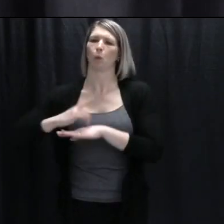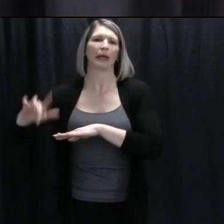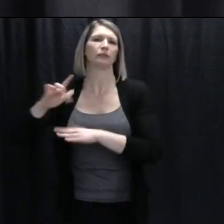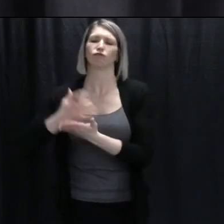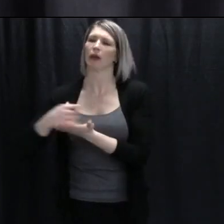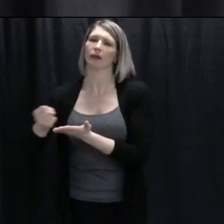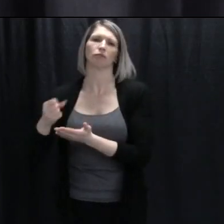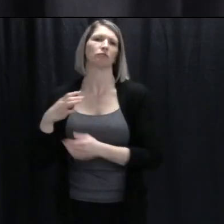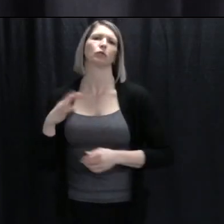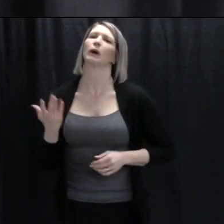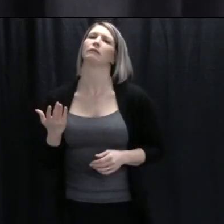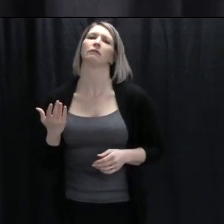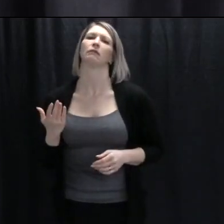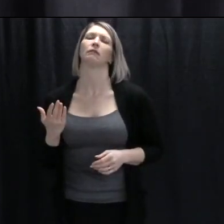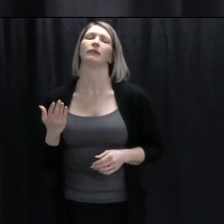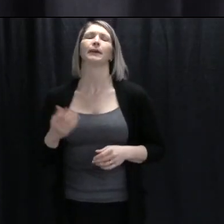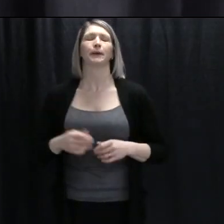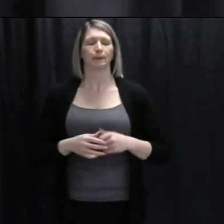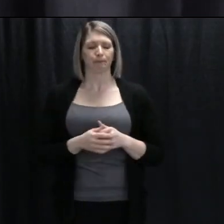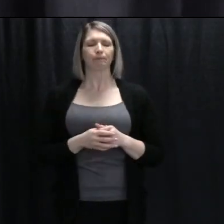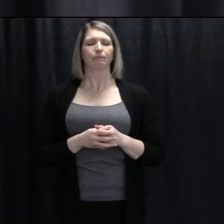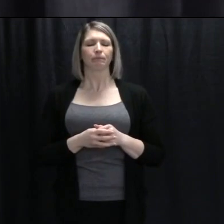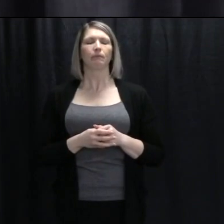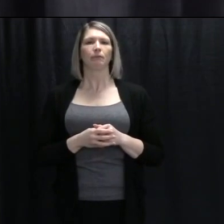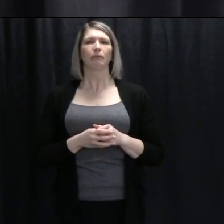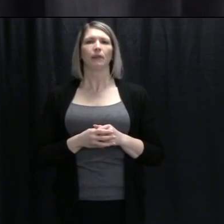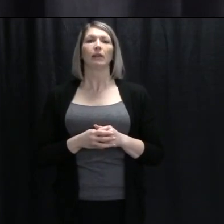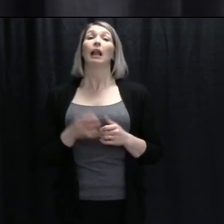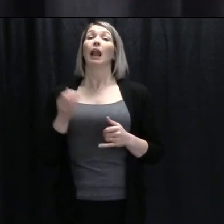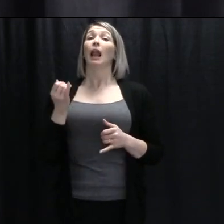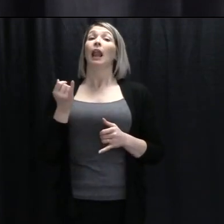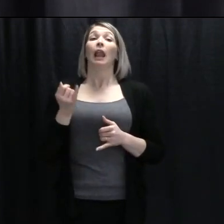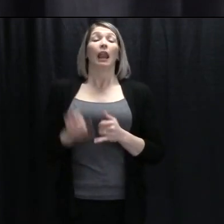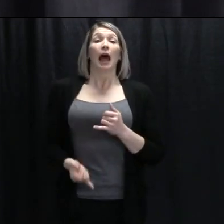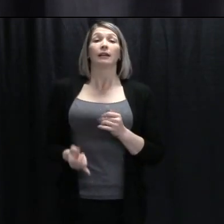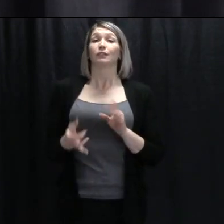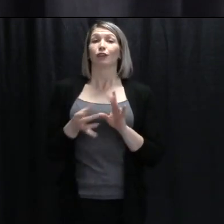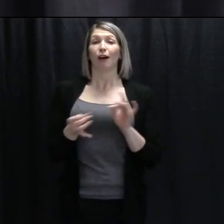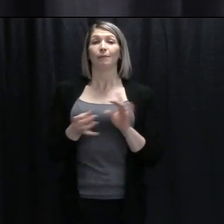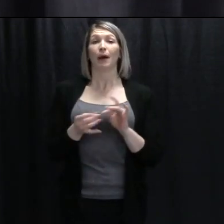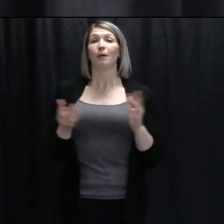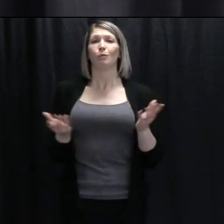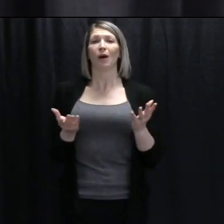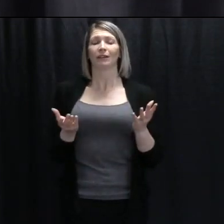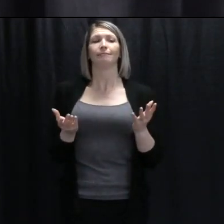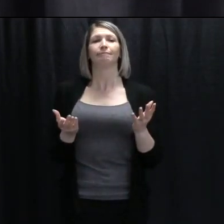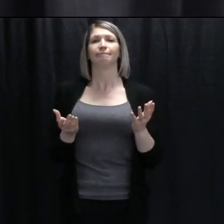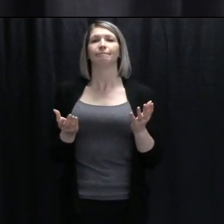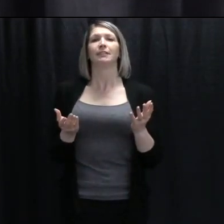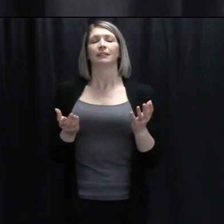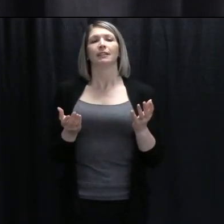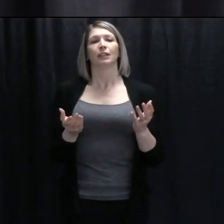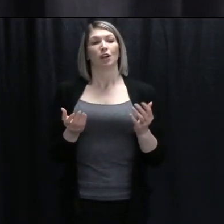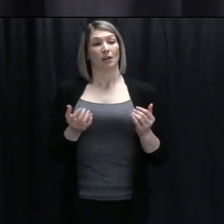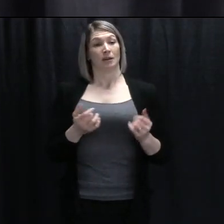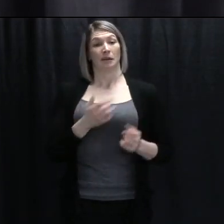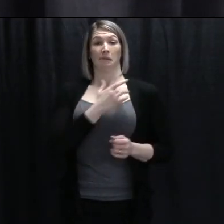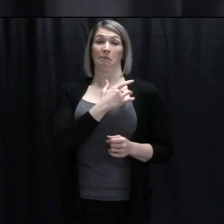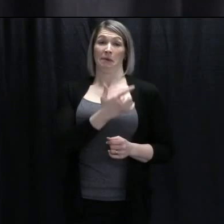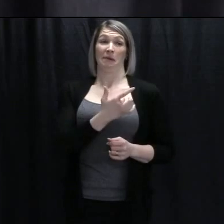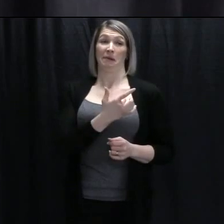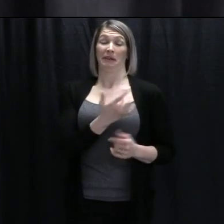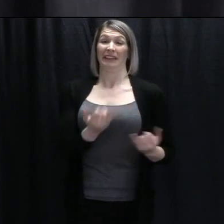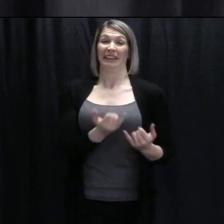equipment. A final note is under other circumstances. Today, I would probably be on my feet in the House